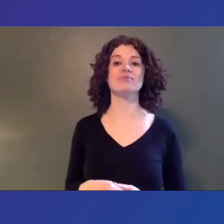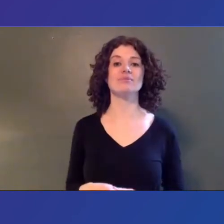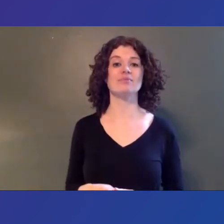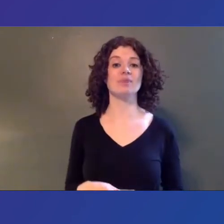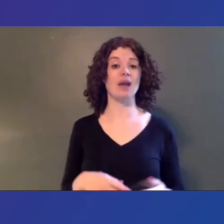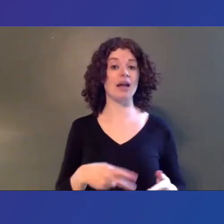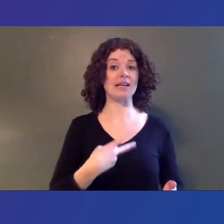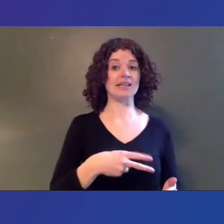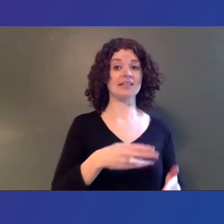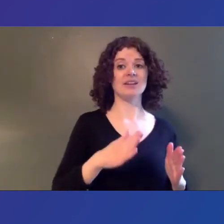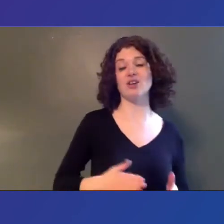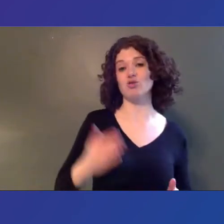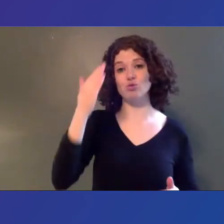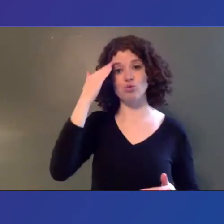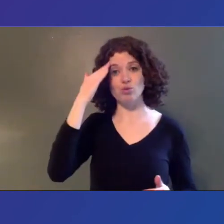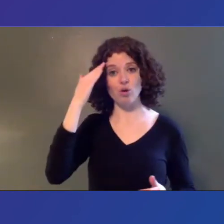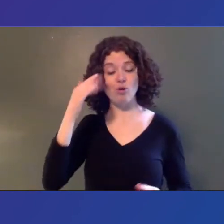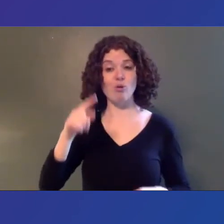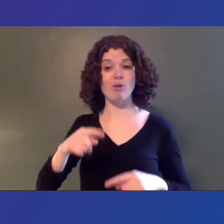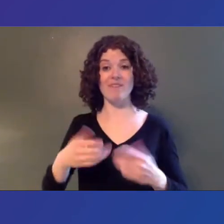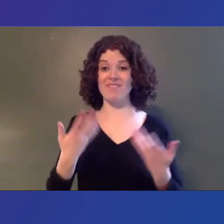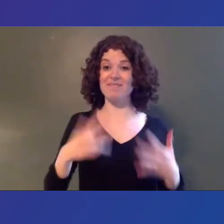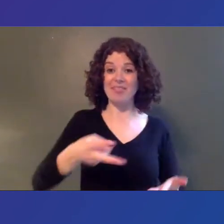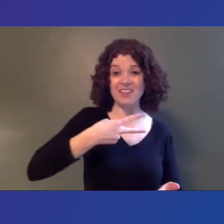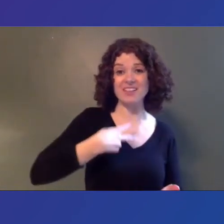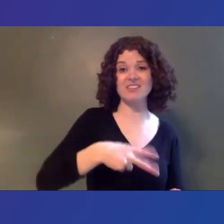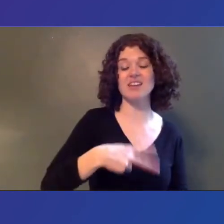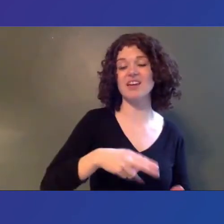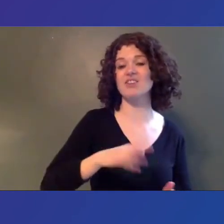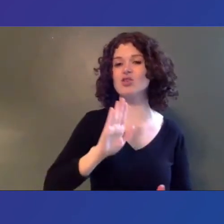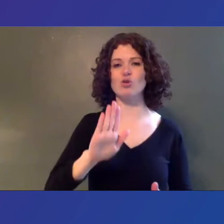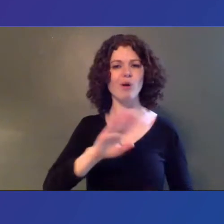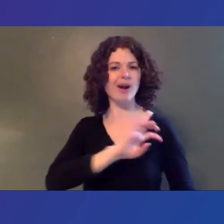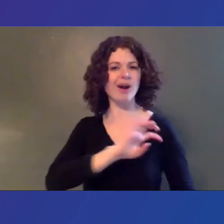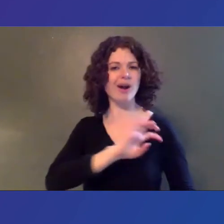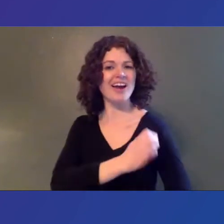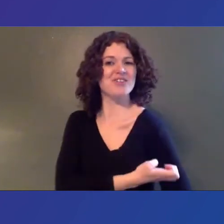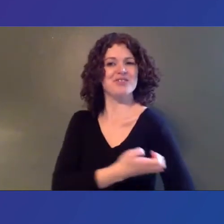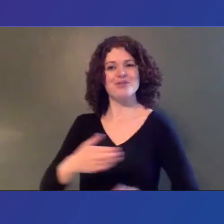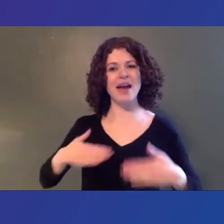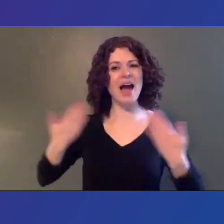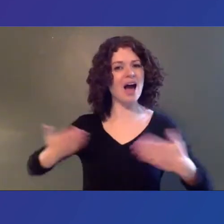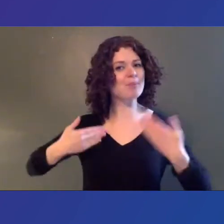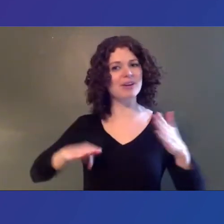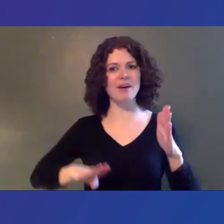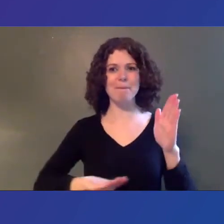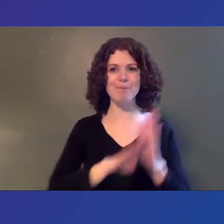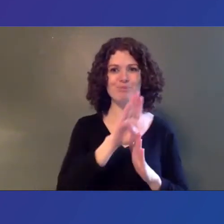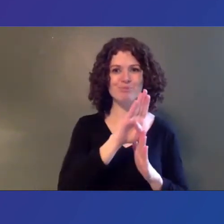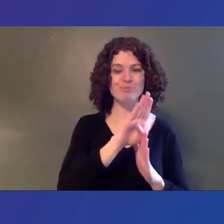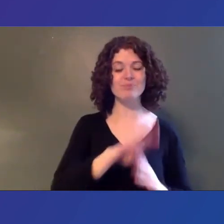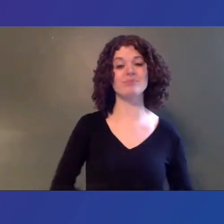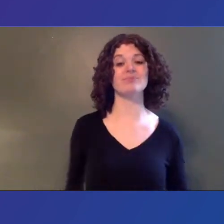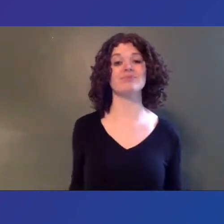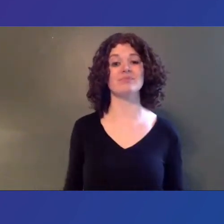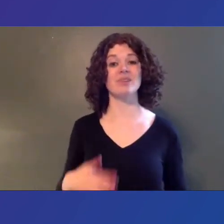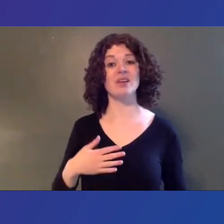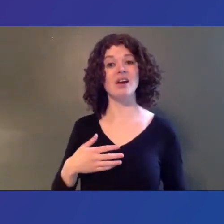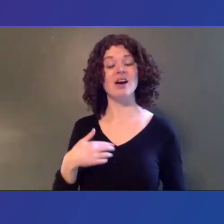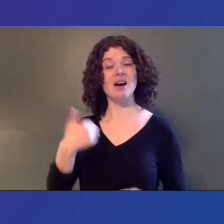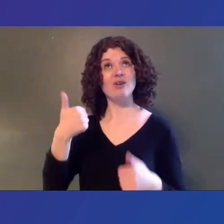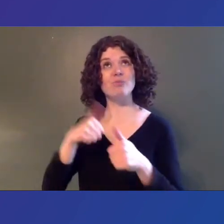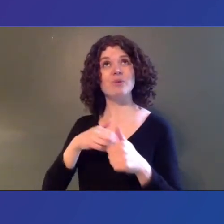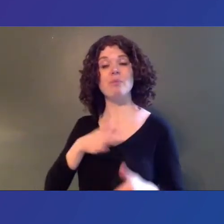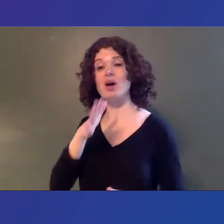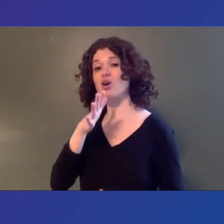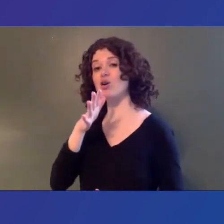mood picks up after dancing. Like me, I remember 2 days after my maternal grandmother passed, I spent 2 days like being sad.